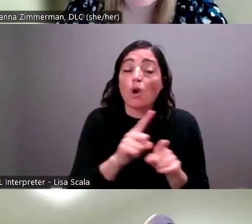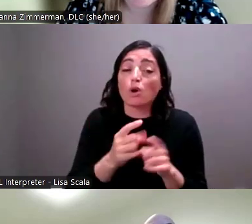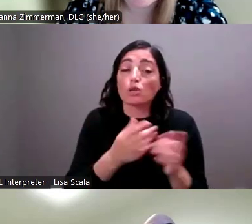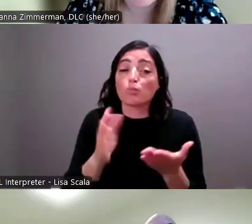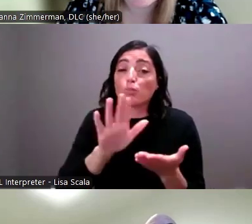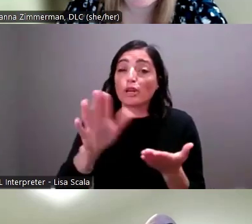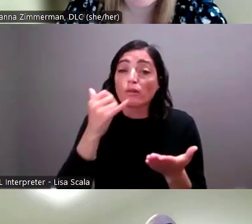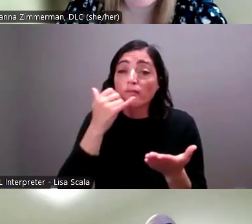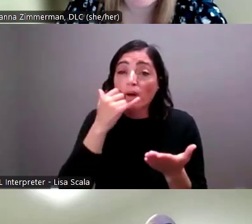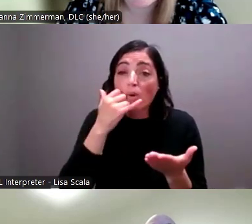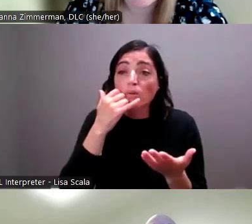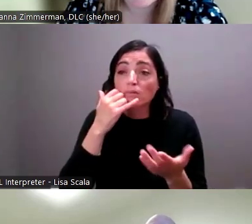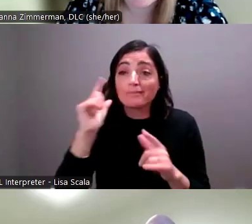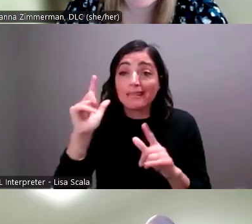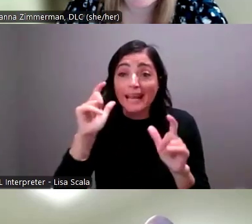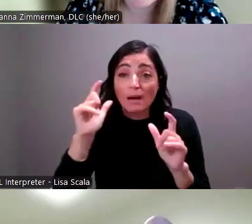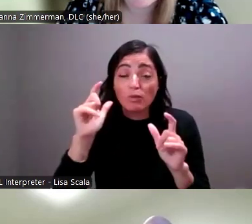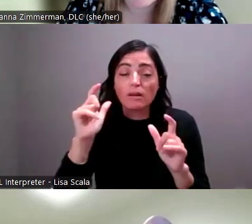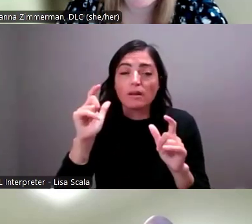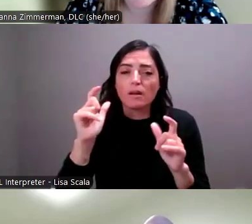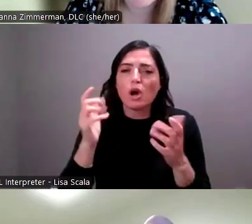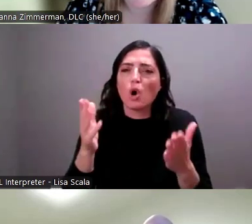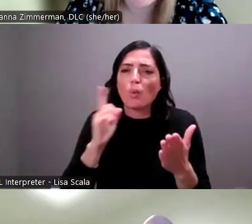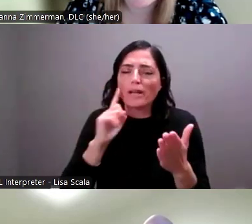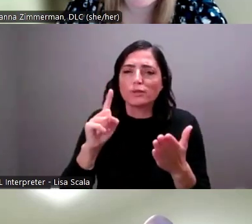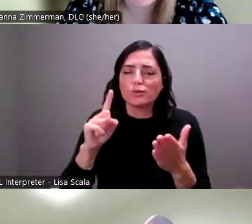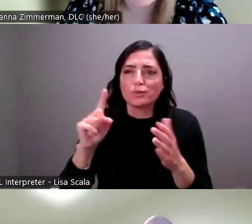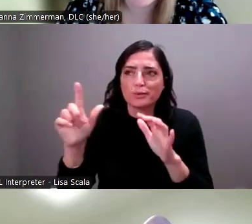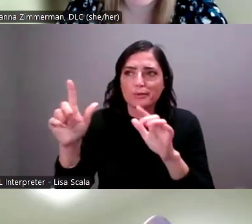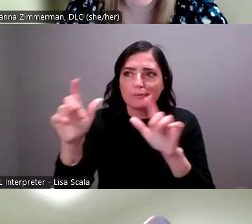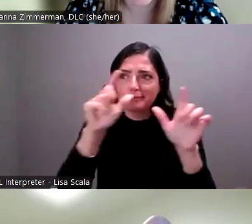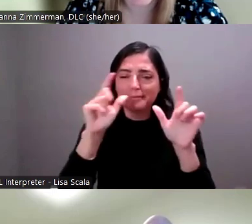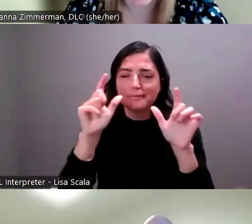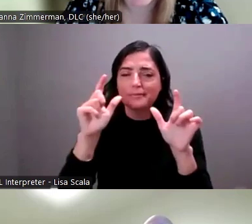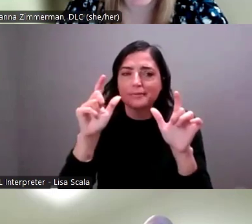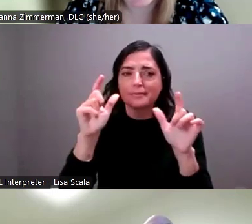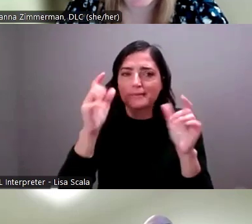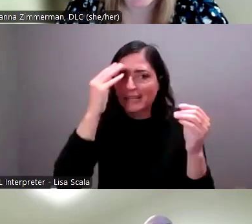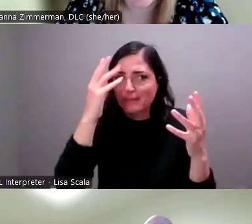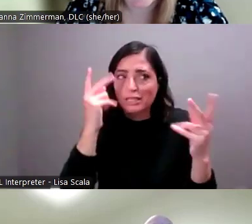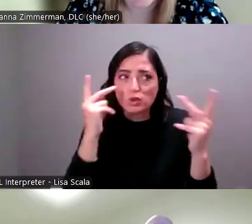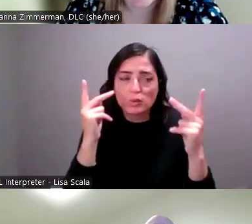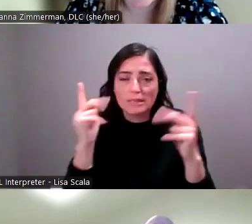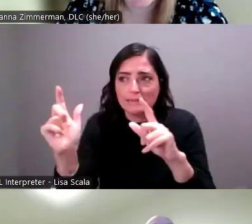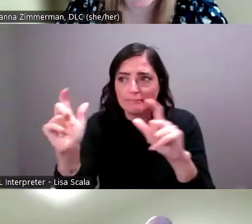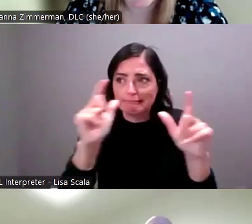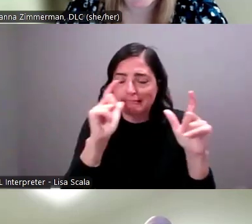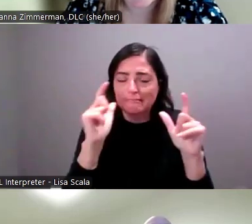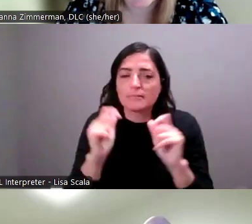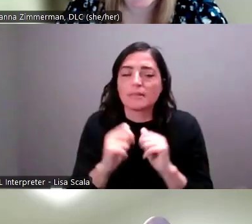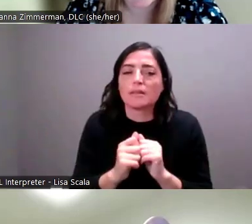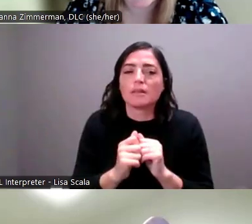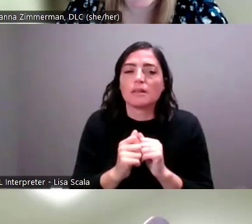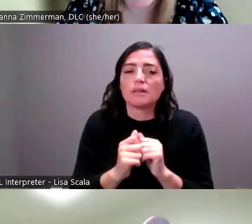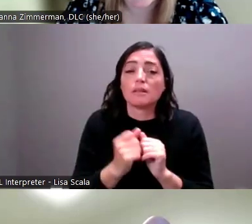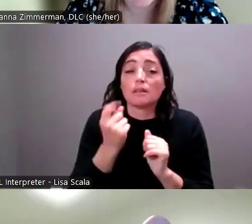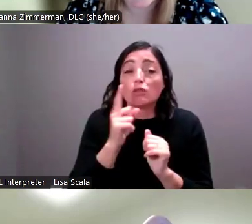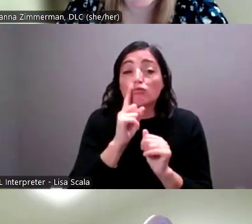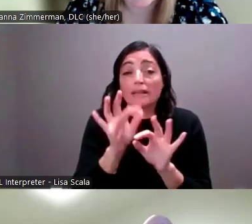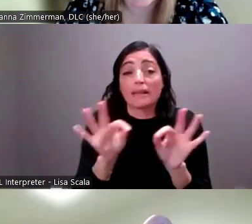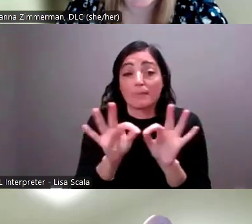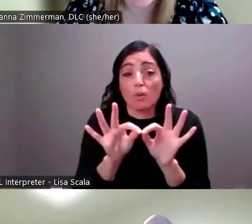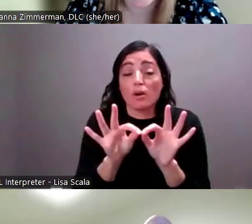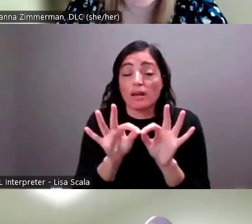phone or a camera, have a way to record information by taking pictures. It is really important,